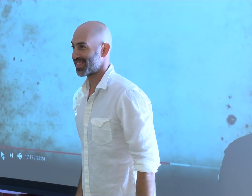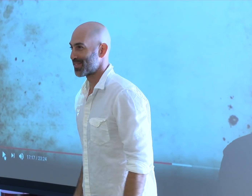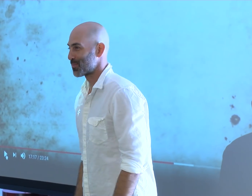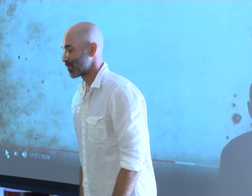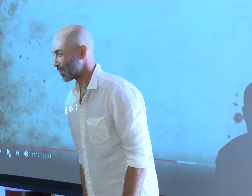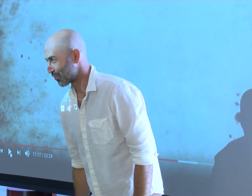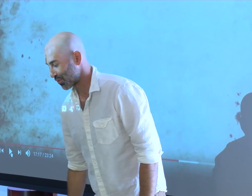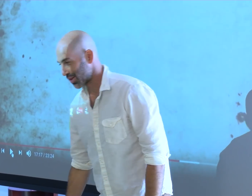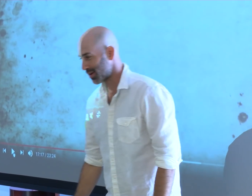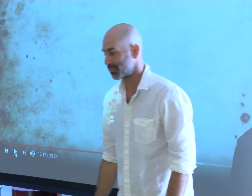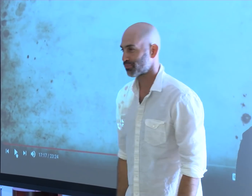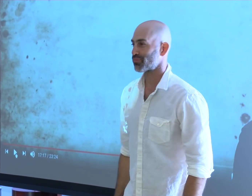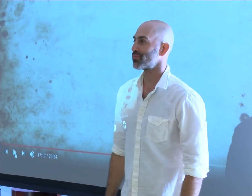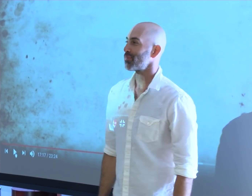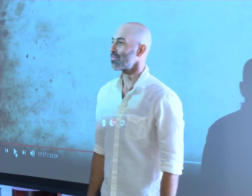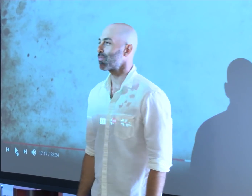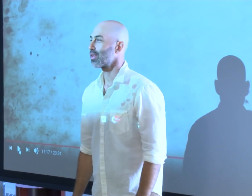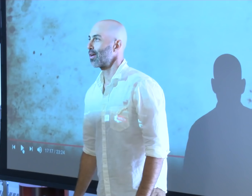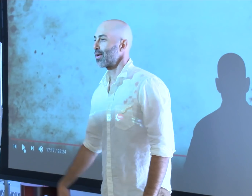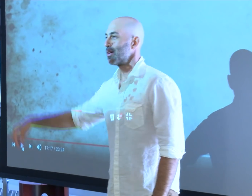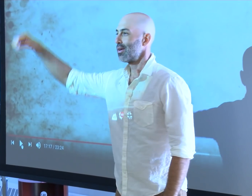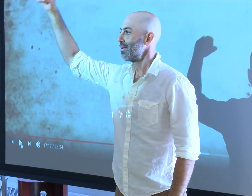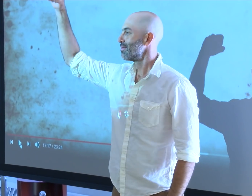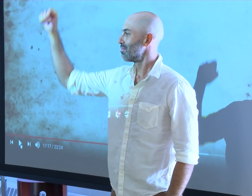of just like.